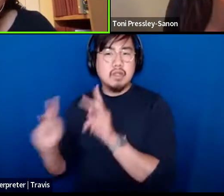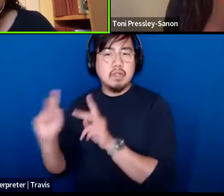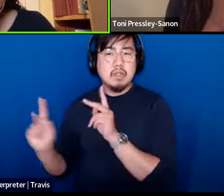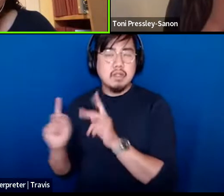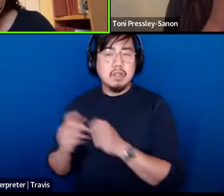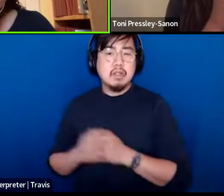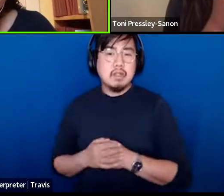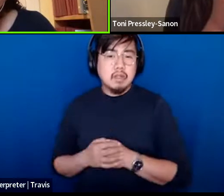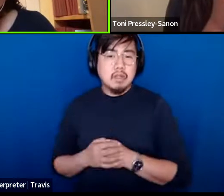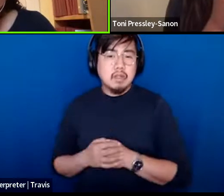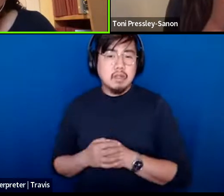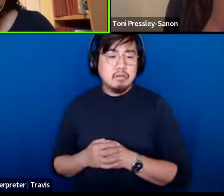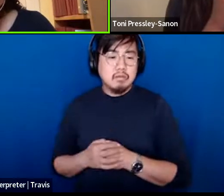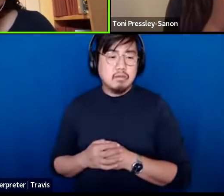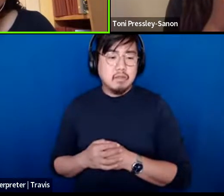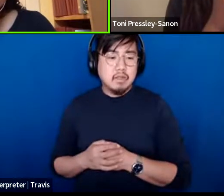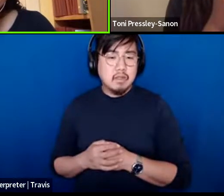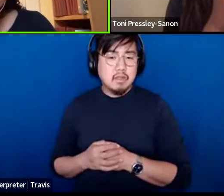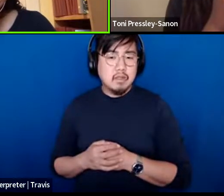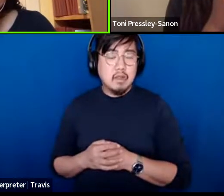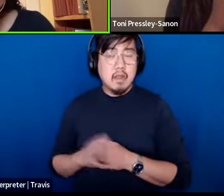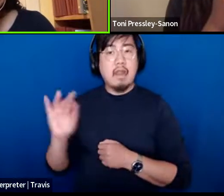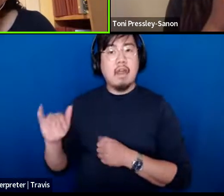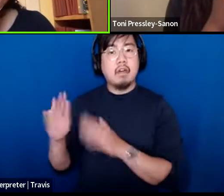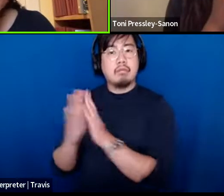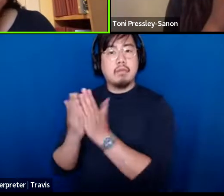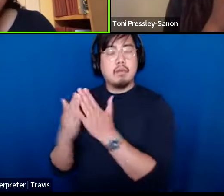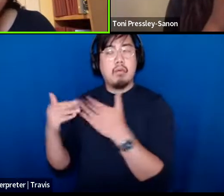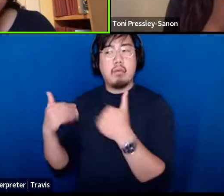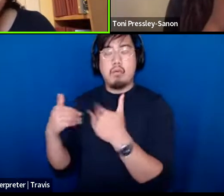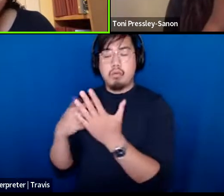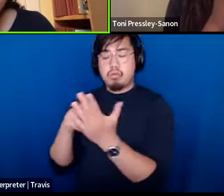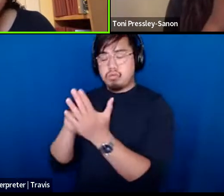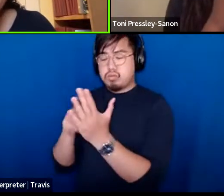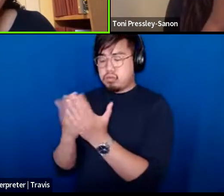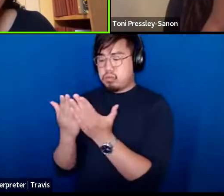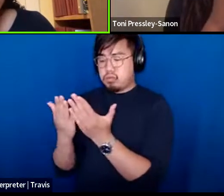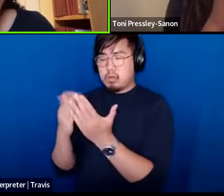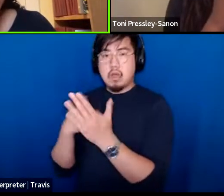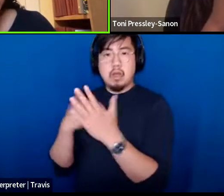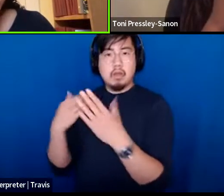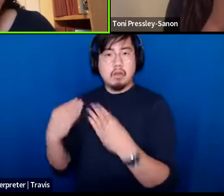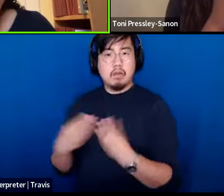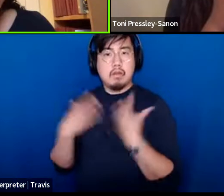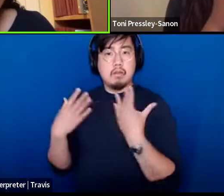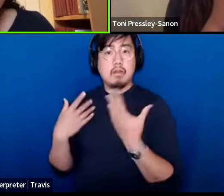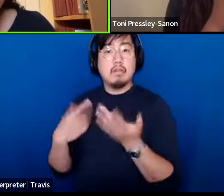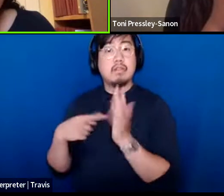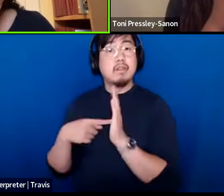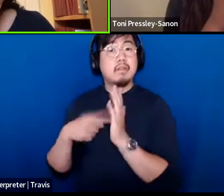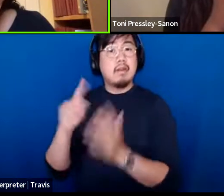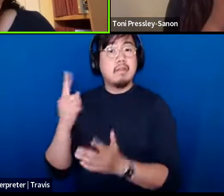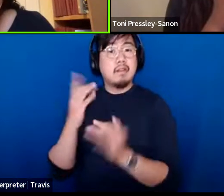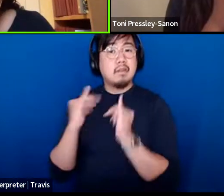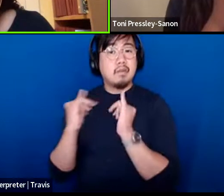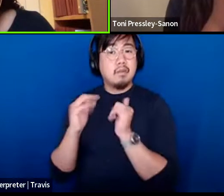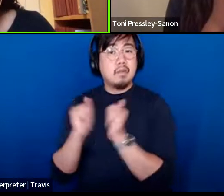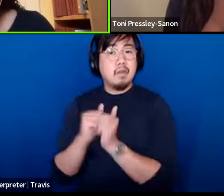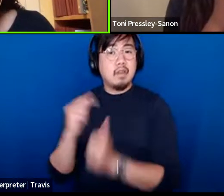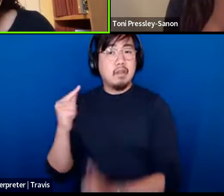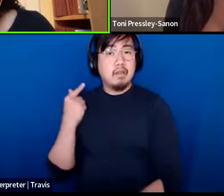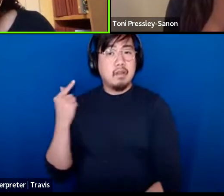very inspired by that book. And so, as I mentioned, my first interview was with Reverend Angel exactly 5 years